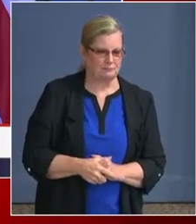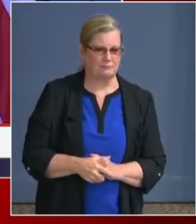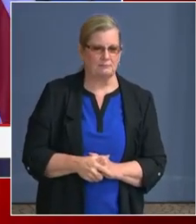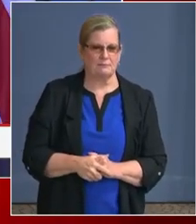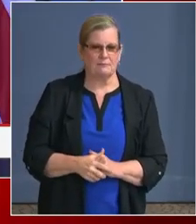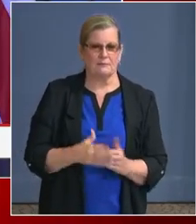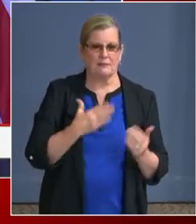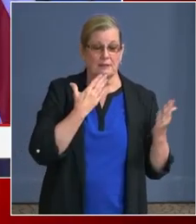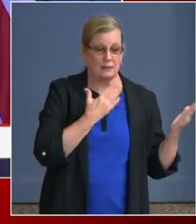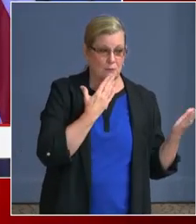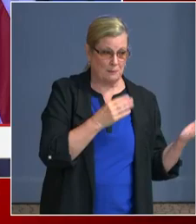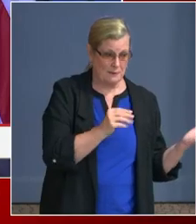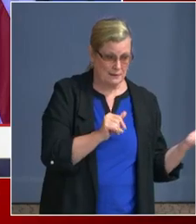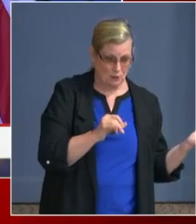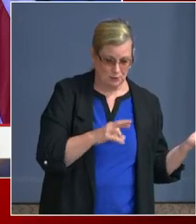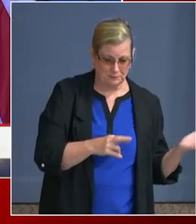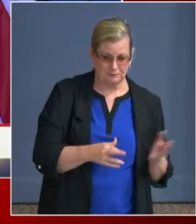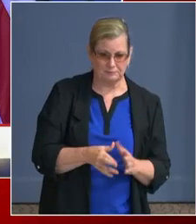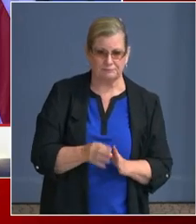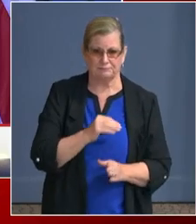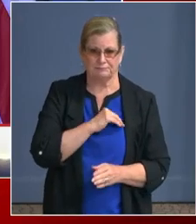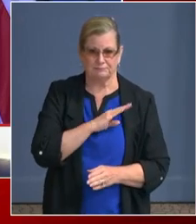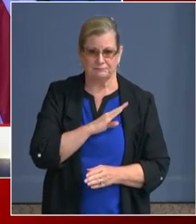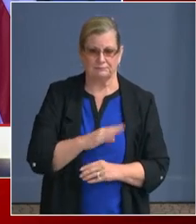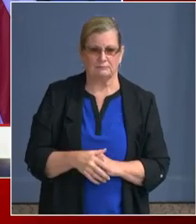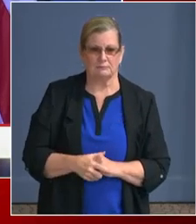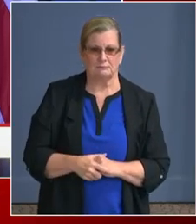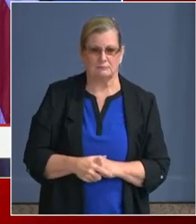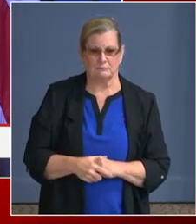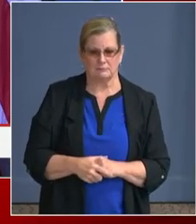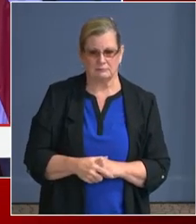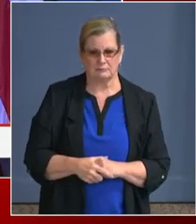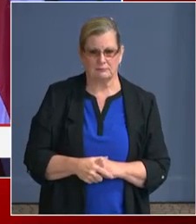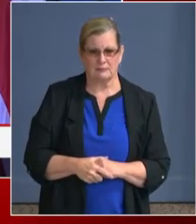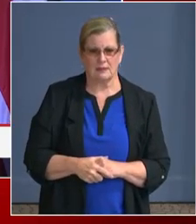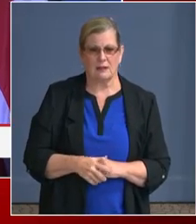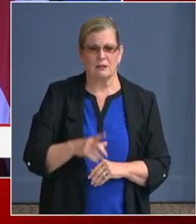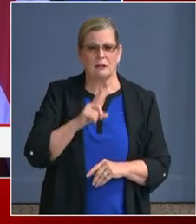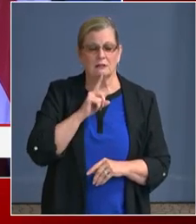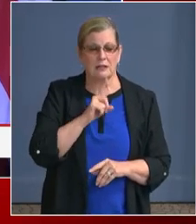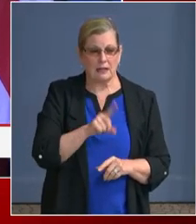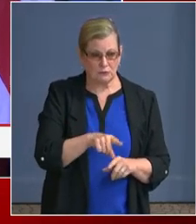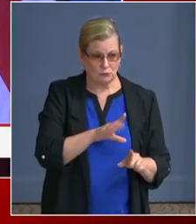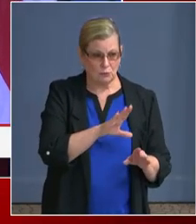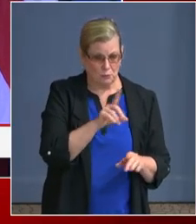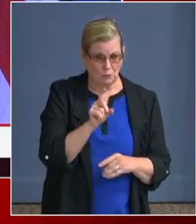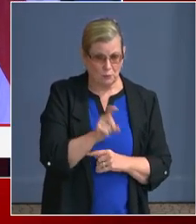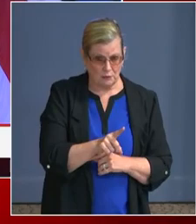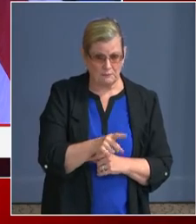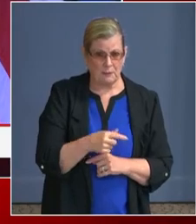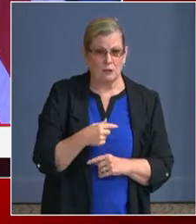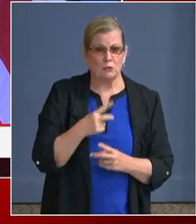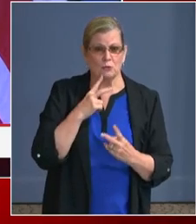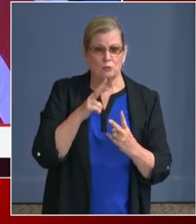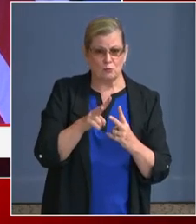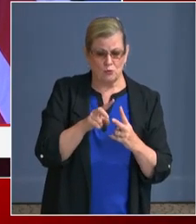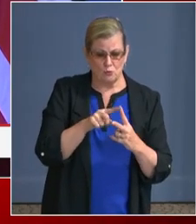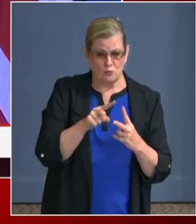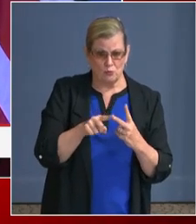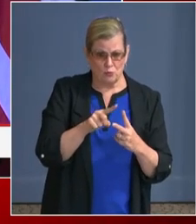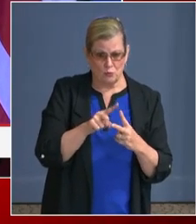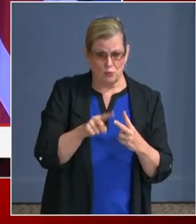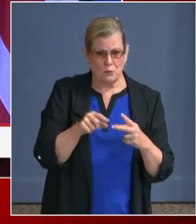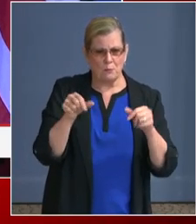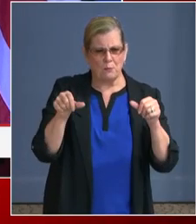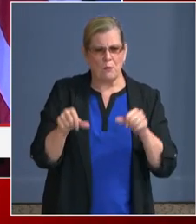Thank you, Mayor. So to your question, Mark, about the waivers, you saw that there were 2 that were posted in terms of what